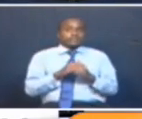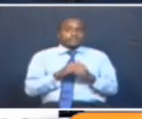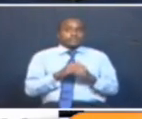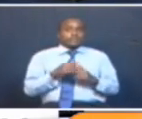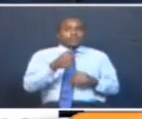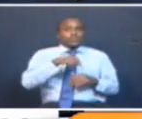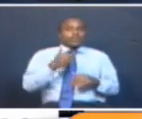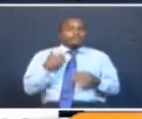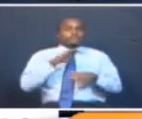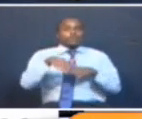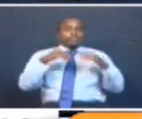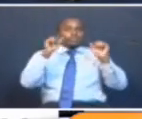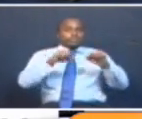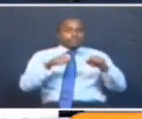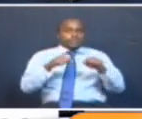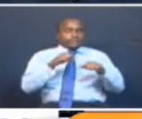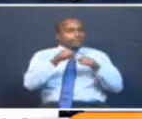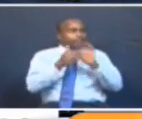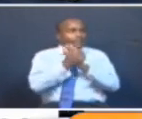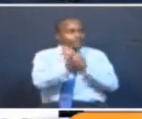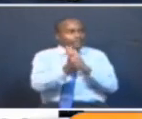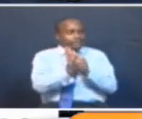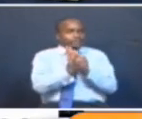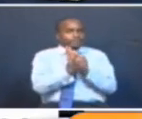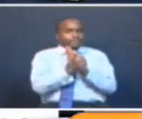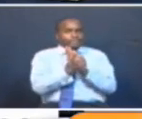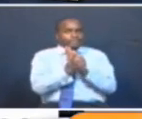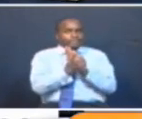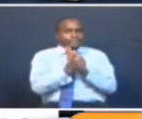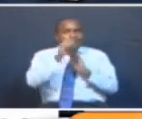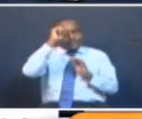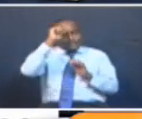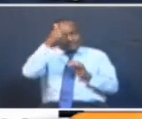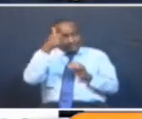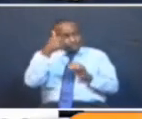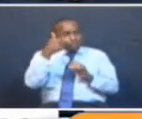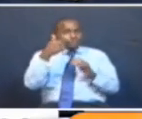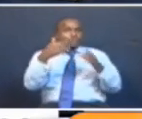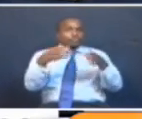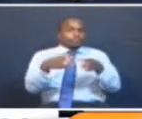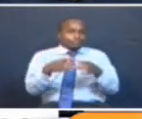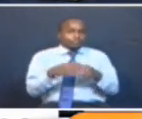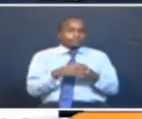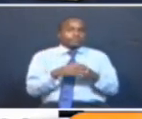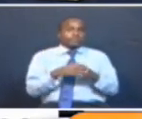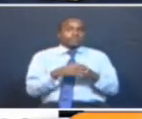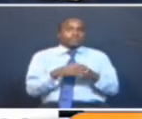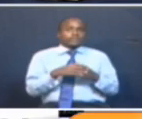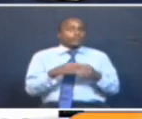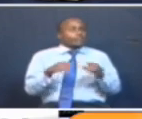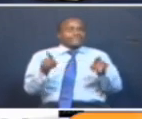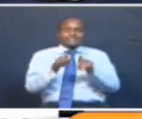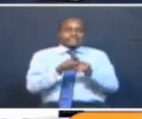the possibilities. As far as the skills are concerned, intelligence are concerned, we are no less than